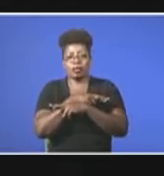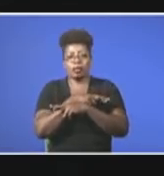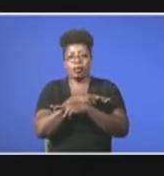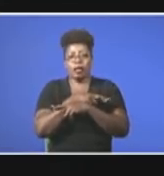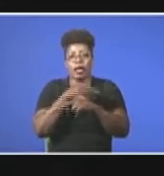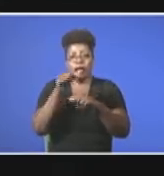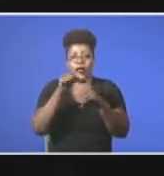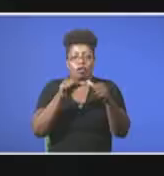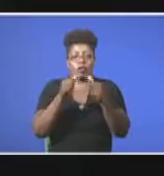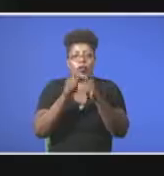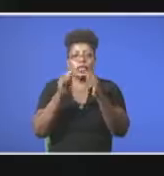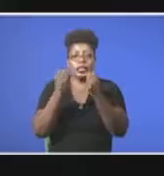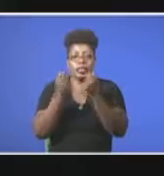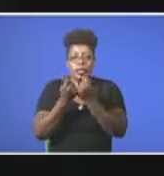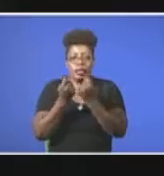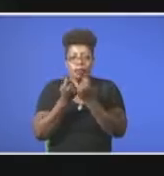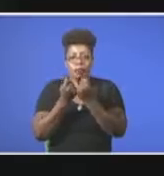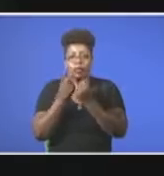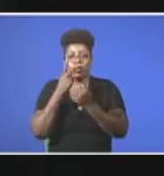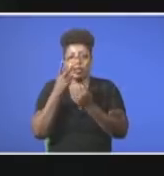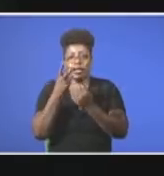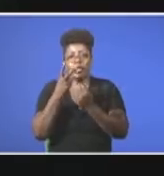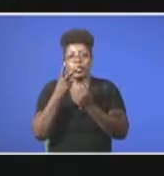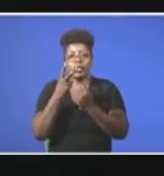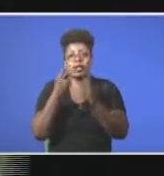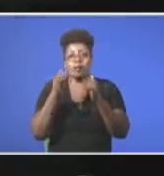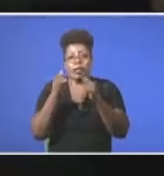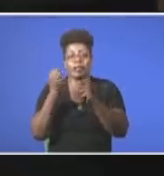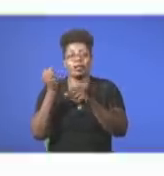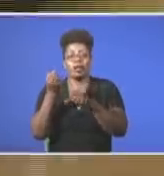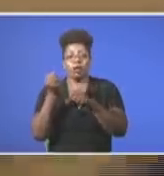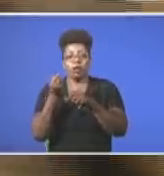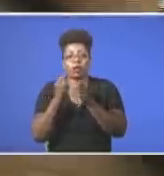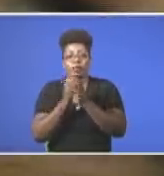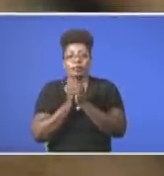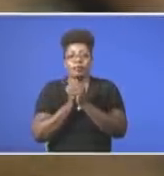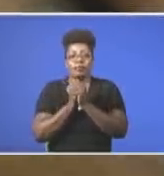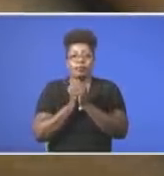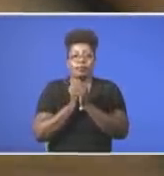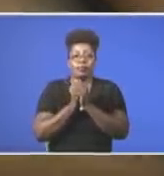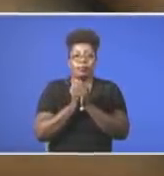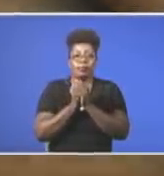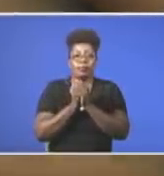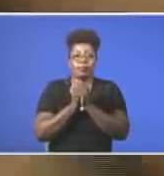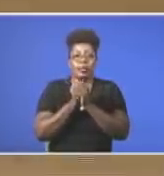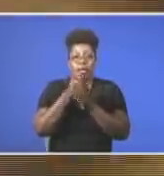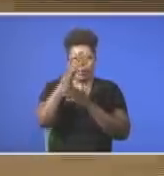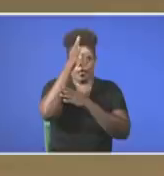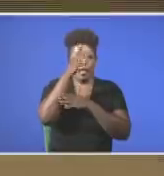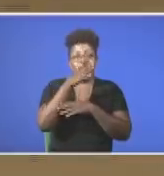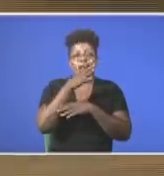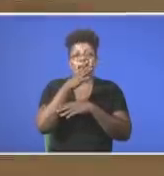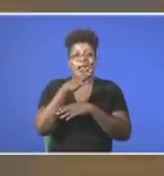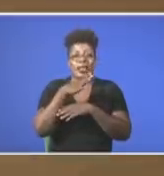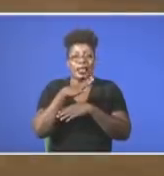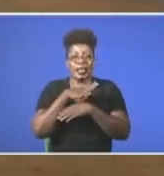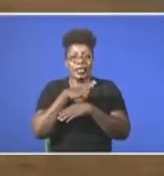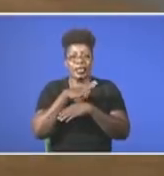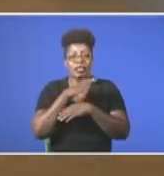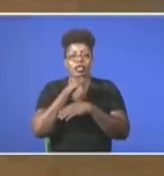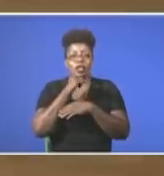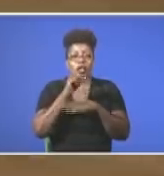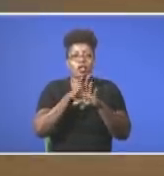when we hit the field for the first game of the playoff, you'll see us playing Hitman softball. Unlike the men, the ladies' playoff matchups not